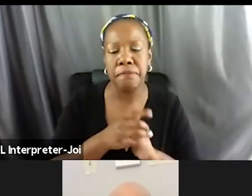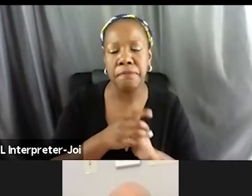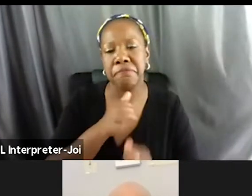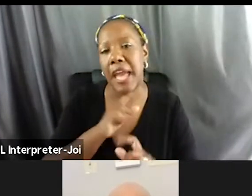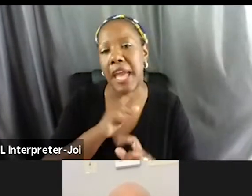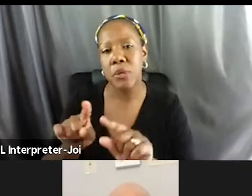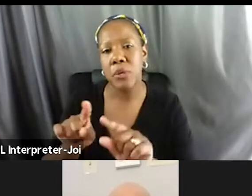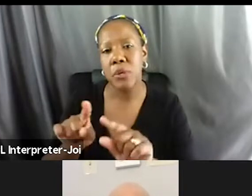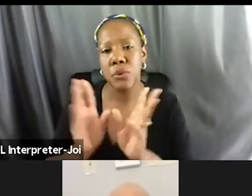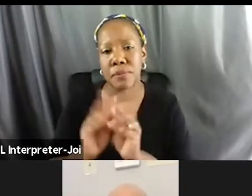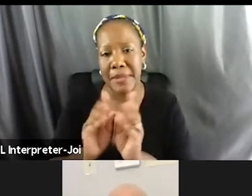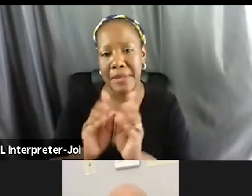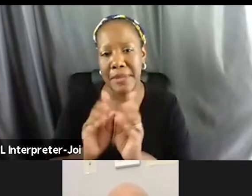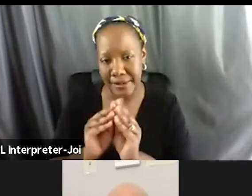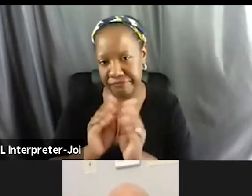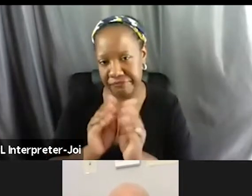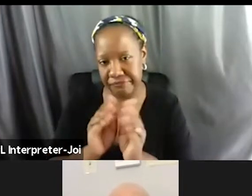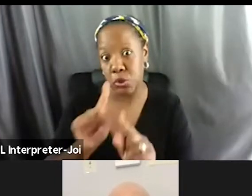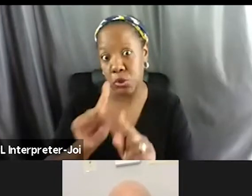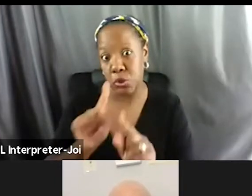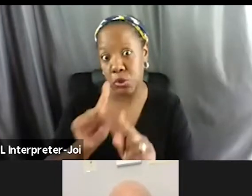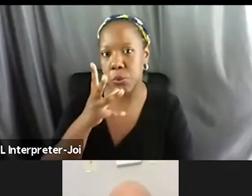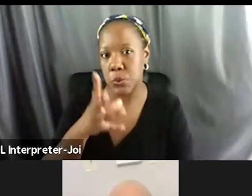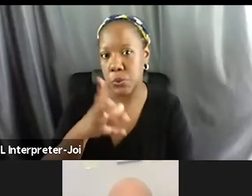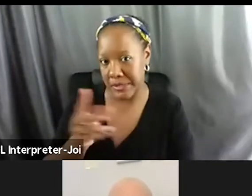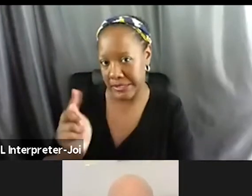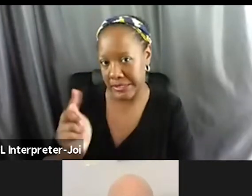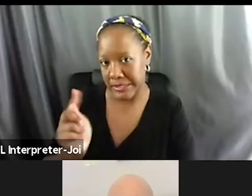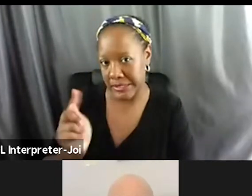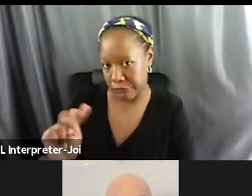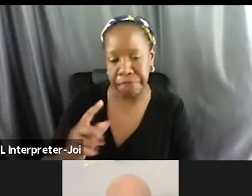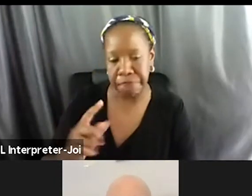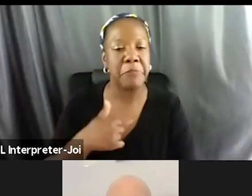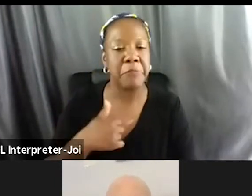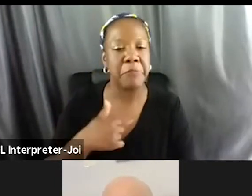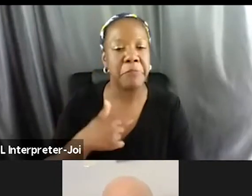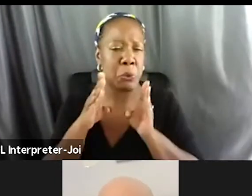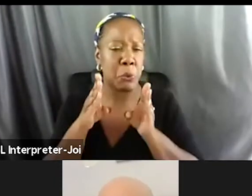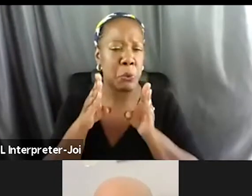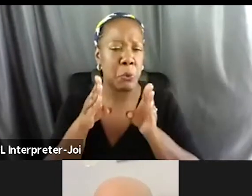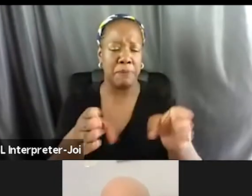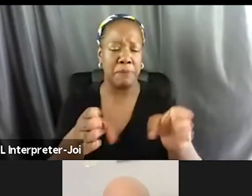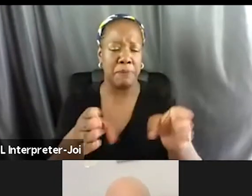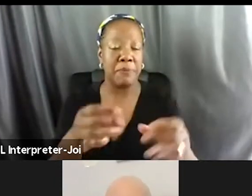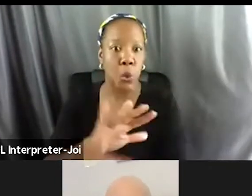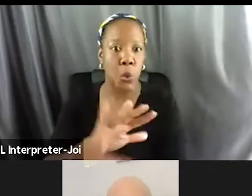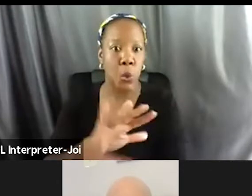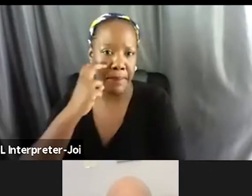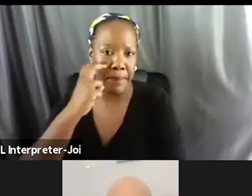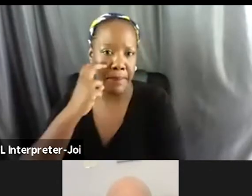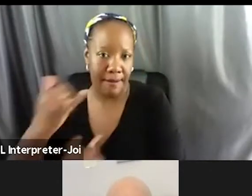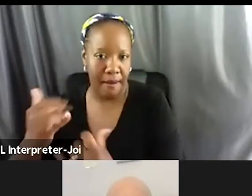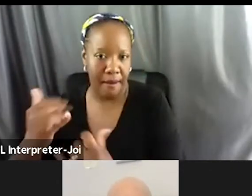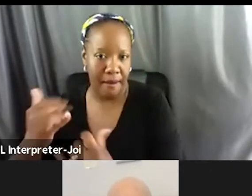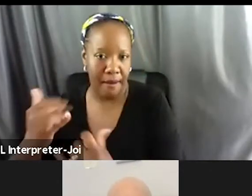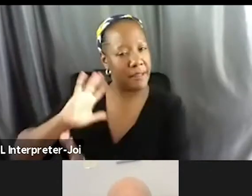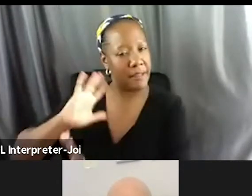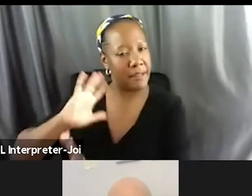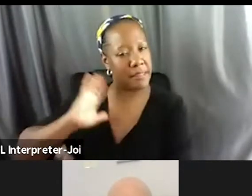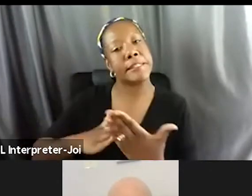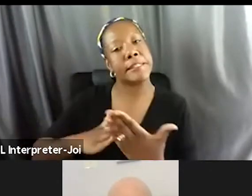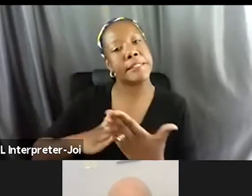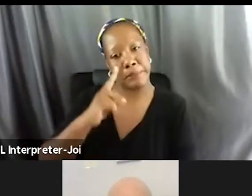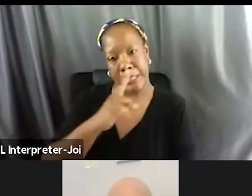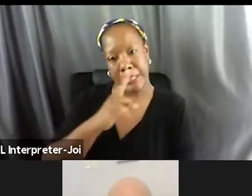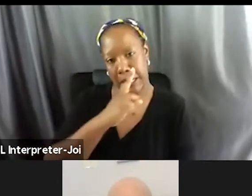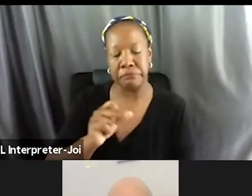to the ladies' room, and I walked down this corridor, and I'm totally blind now, but I had some sight at that point. And there was a woman